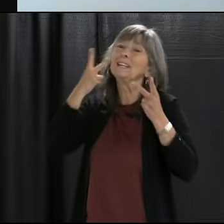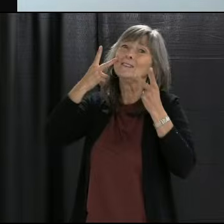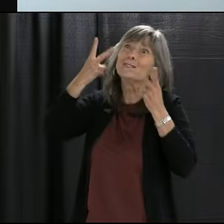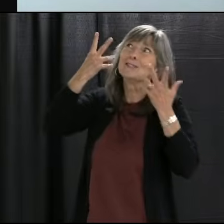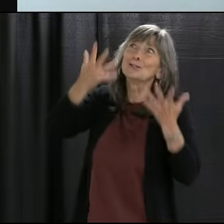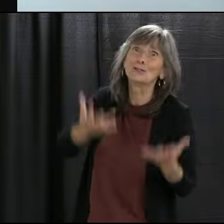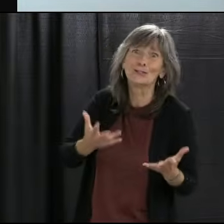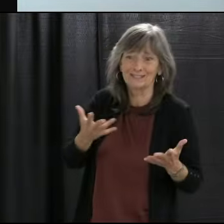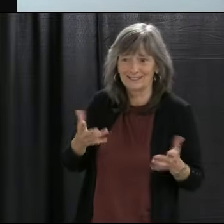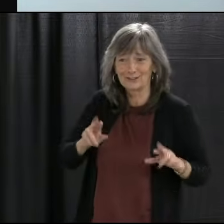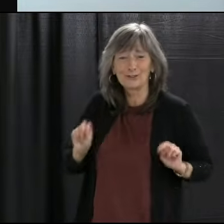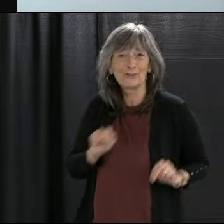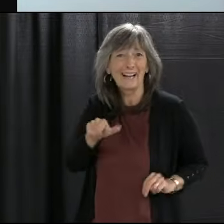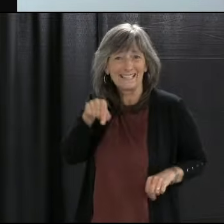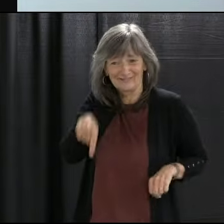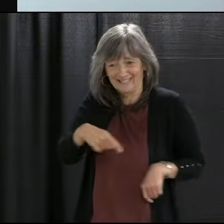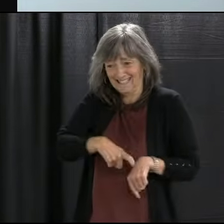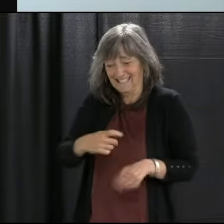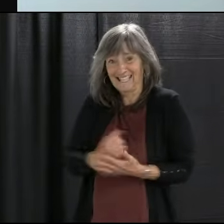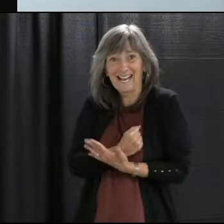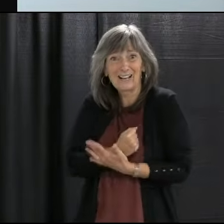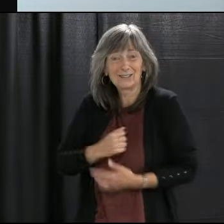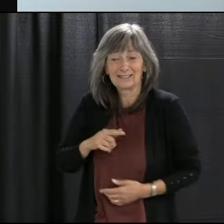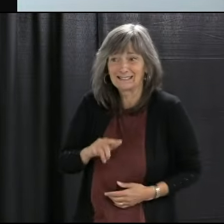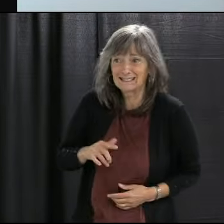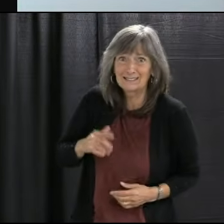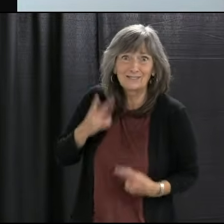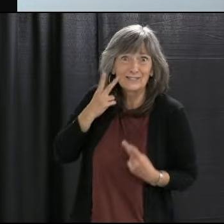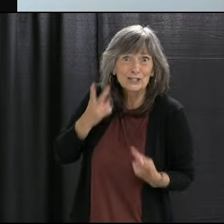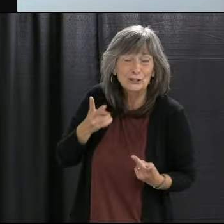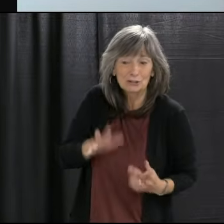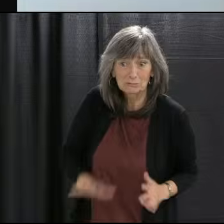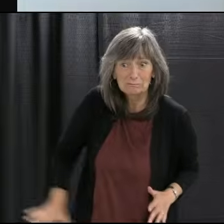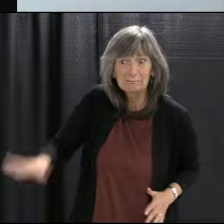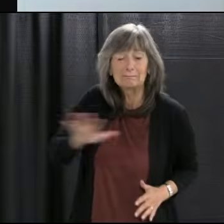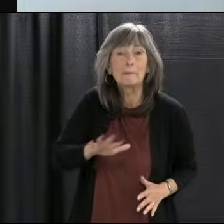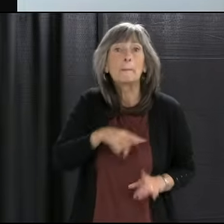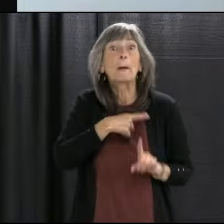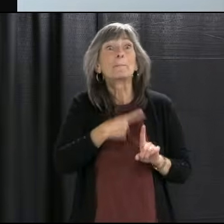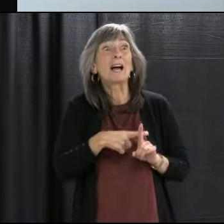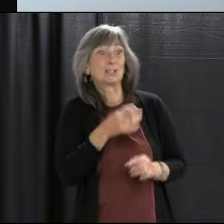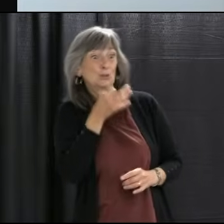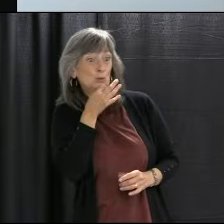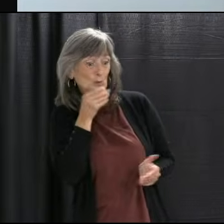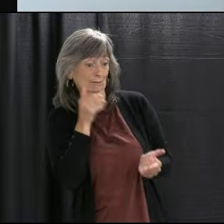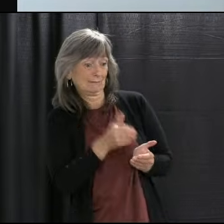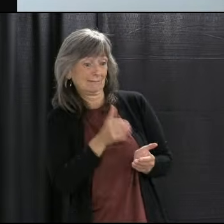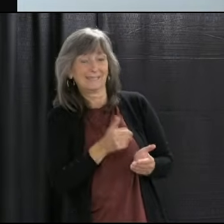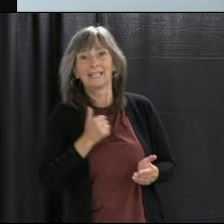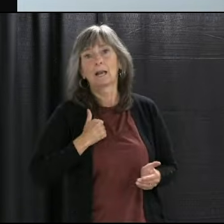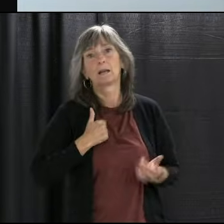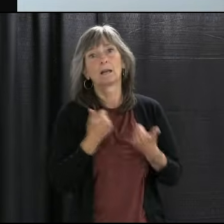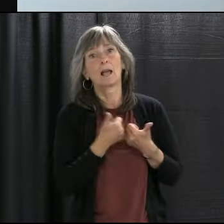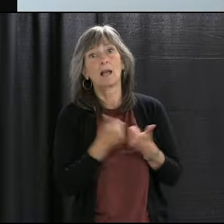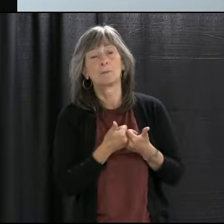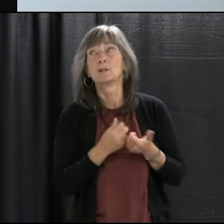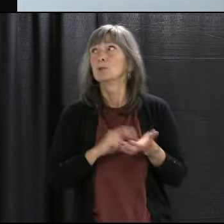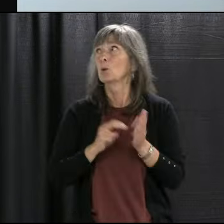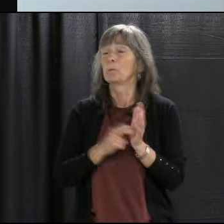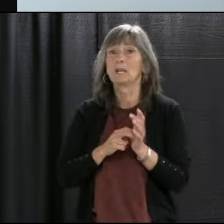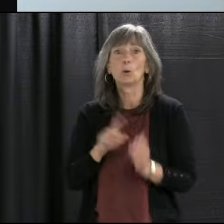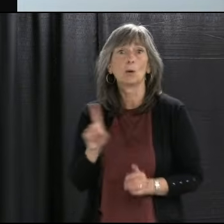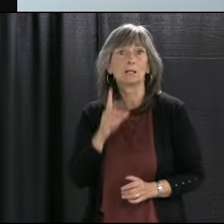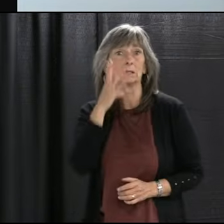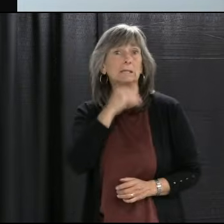the tourist season. And of course, the Canada Games are starting imminently. So there is a squeeze on